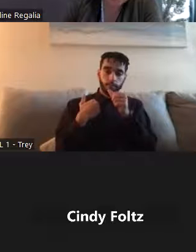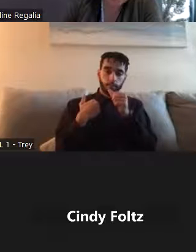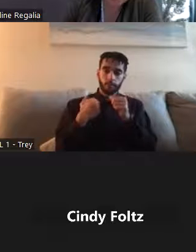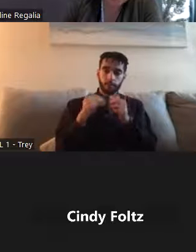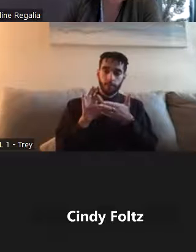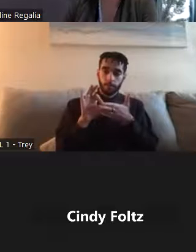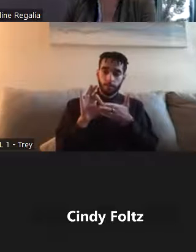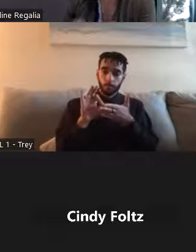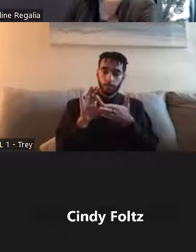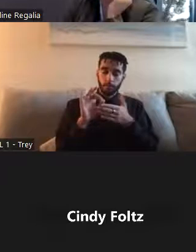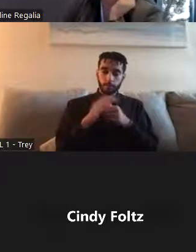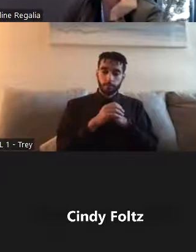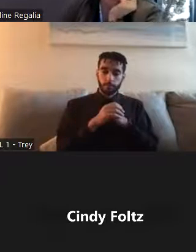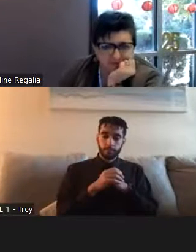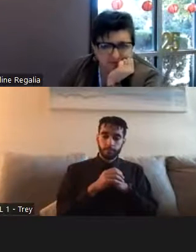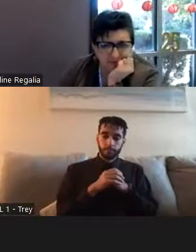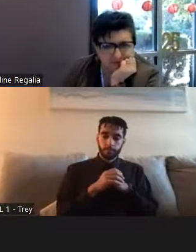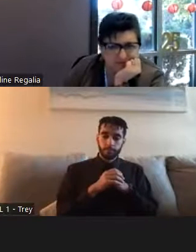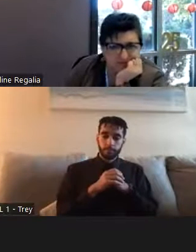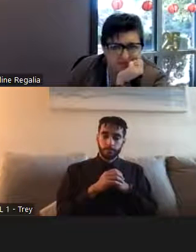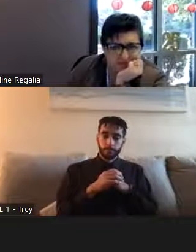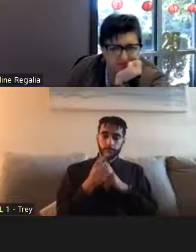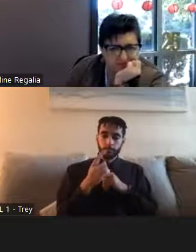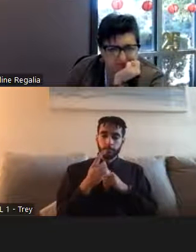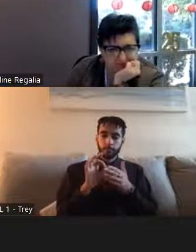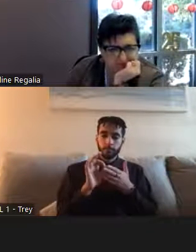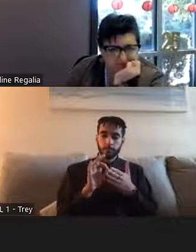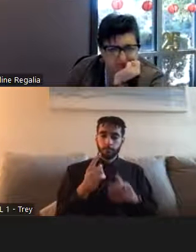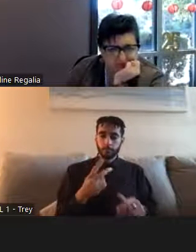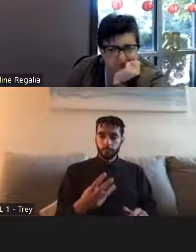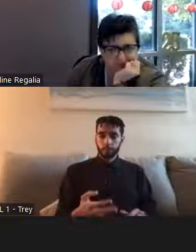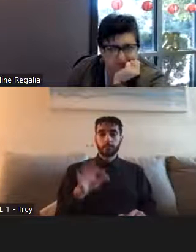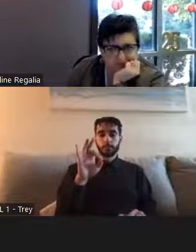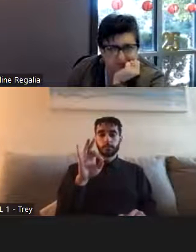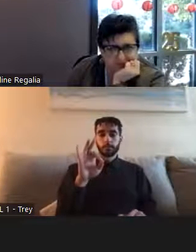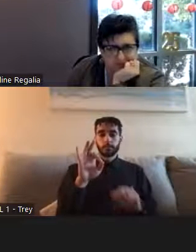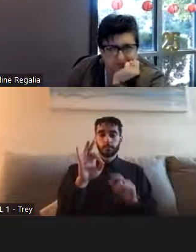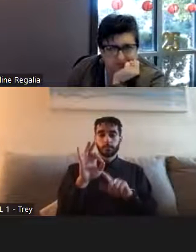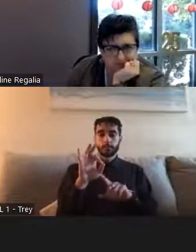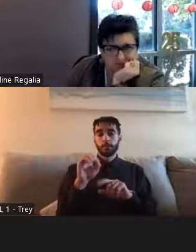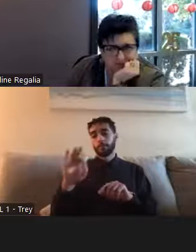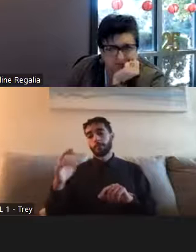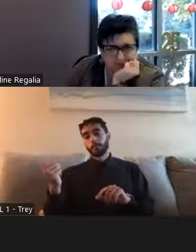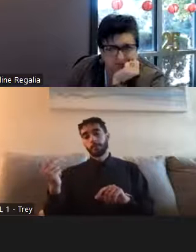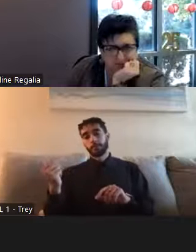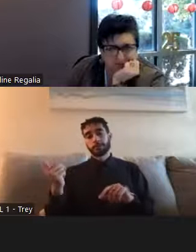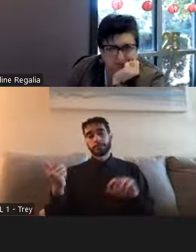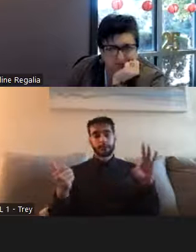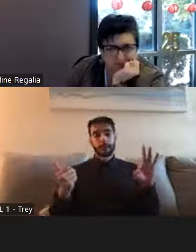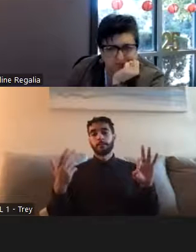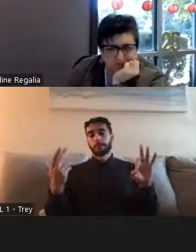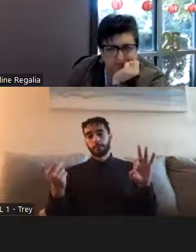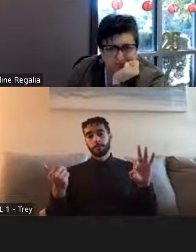and we have 1, 2, 3. We have 9 out of 13 members of the